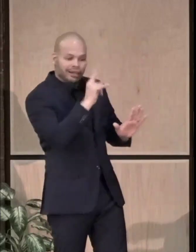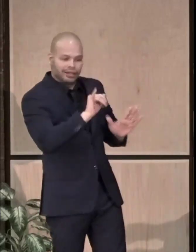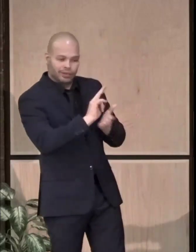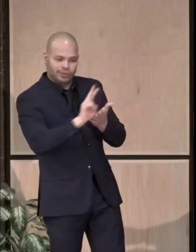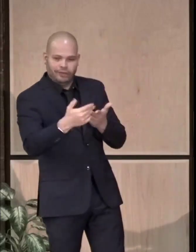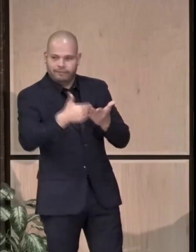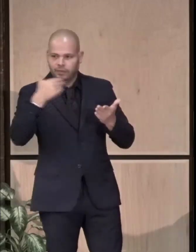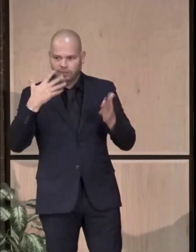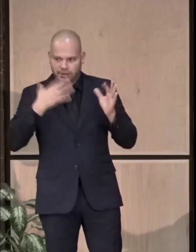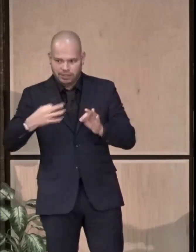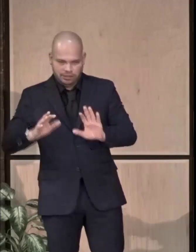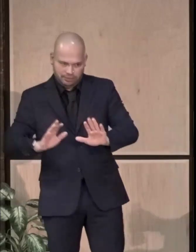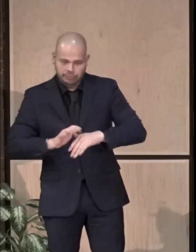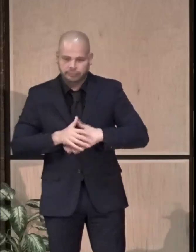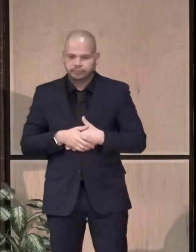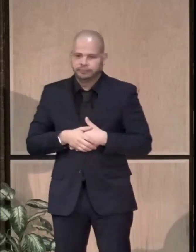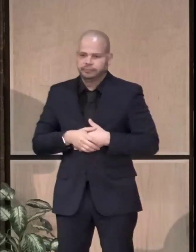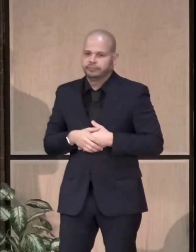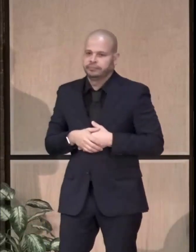But you had